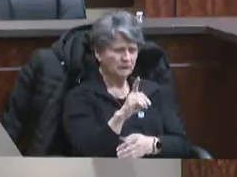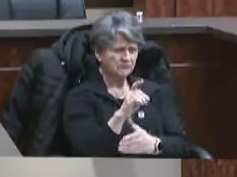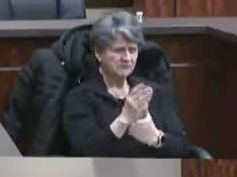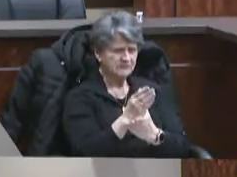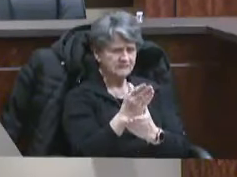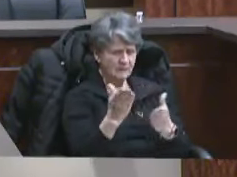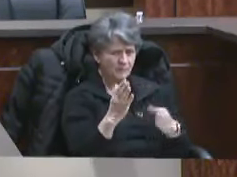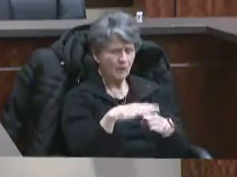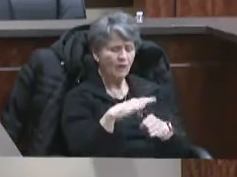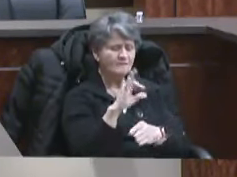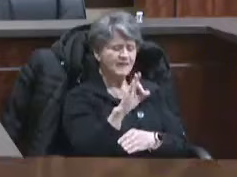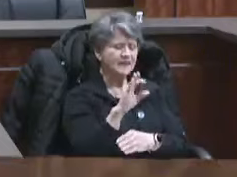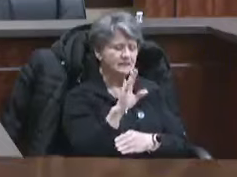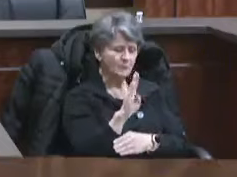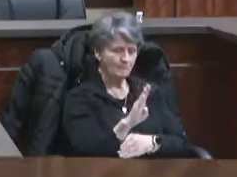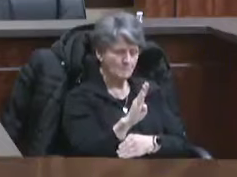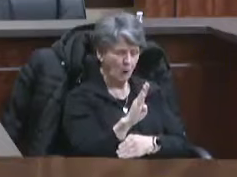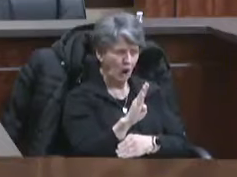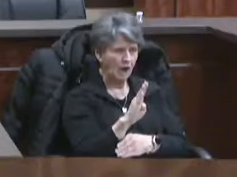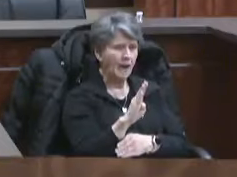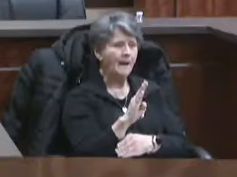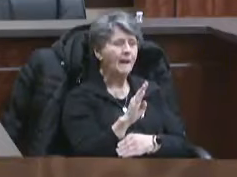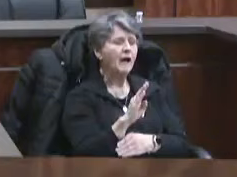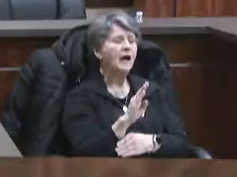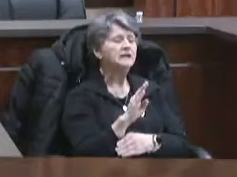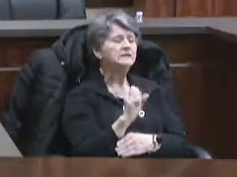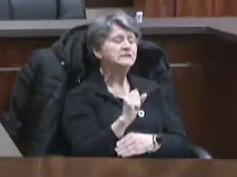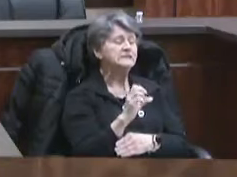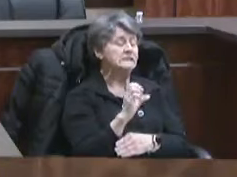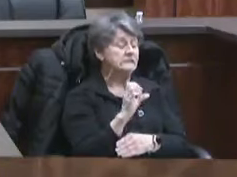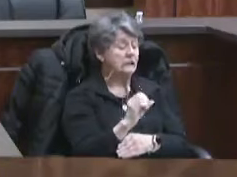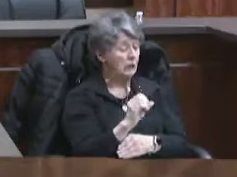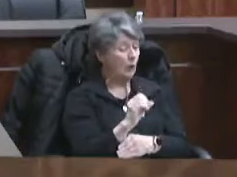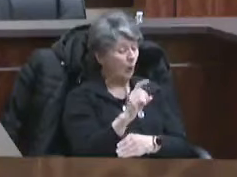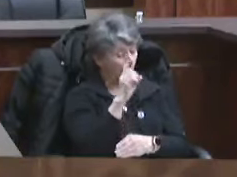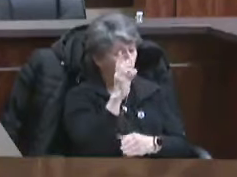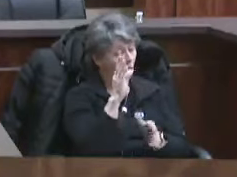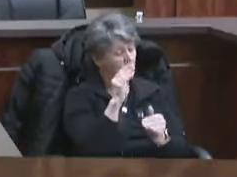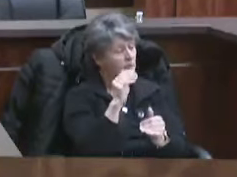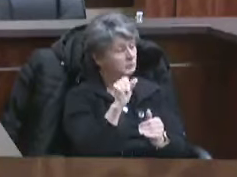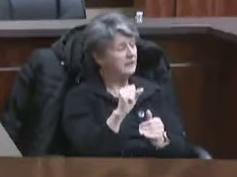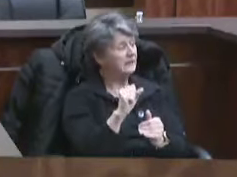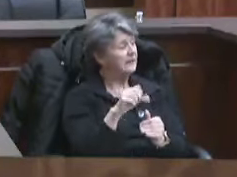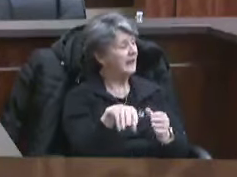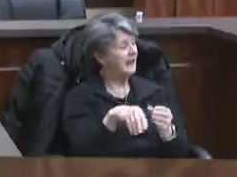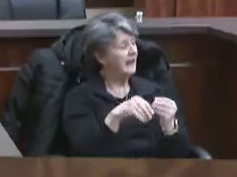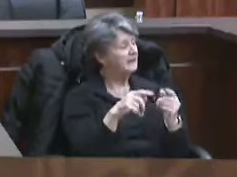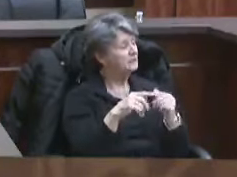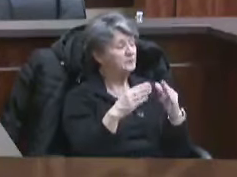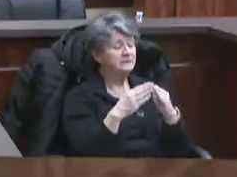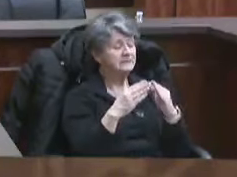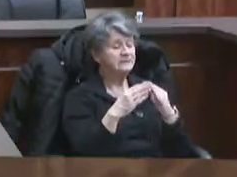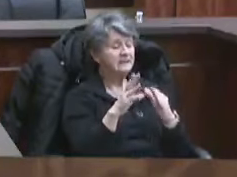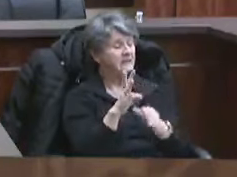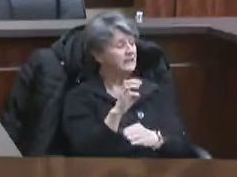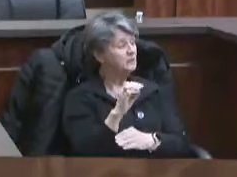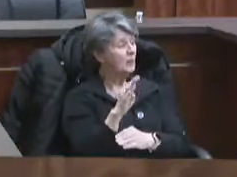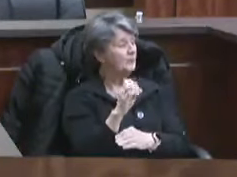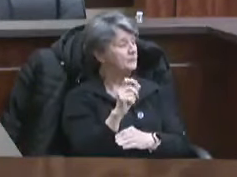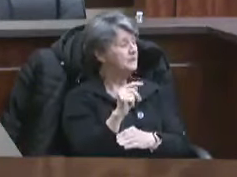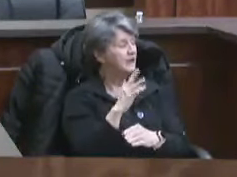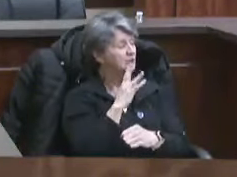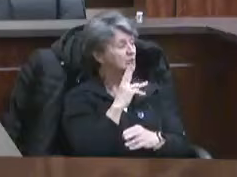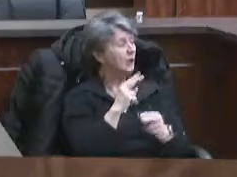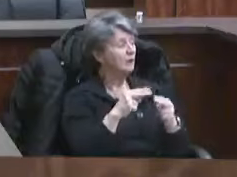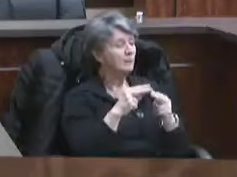the delegate, had posted. So hopefully we'll be able to put something on our city website to talk about the available resources